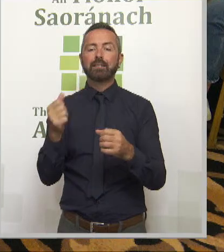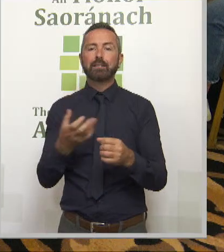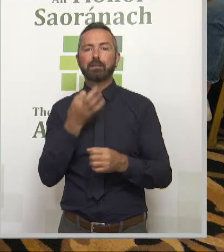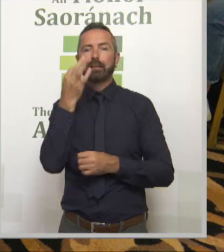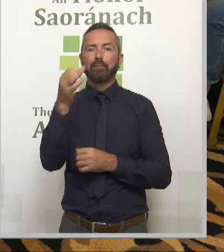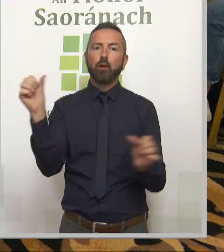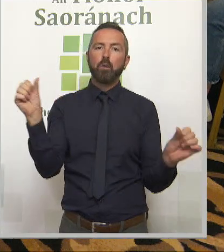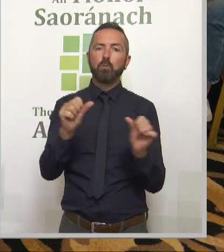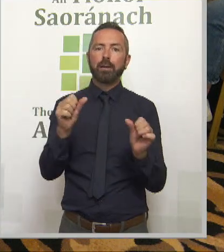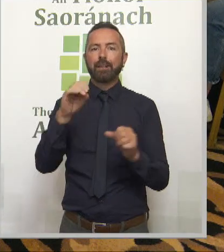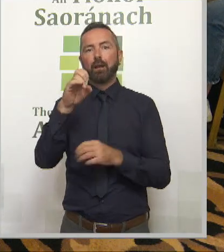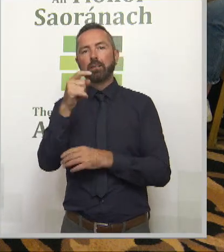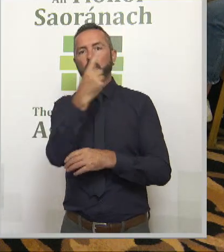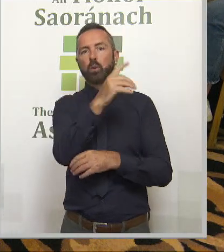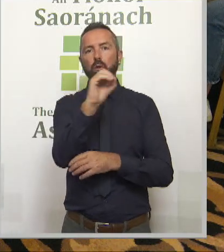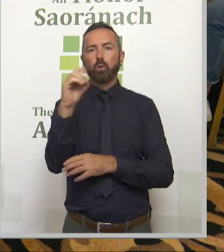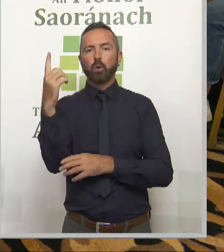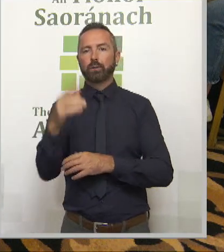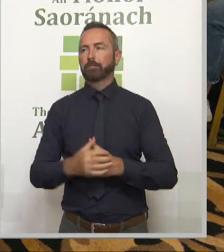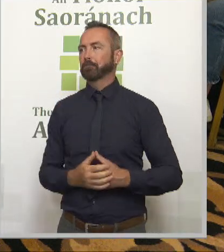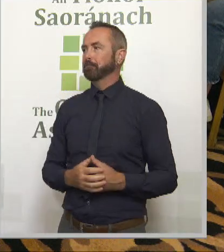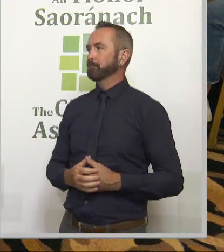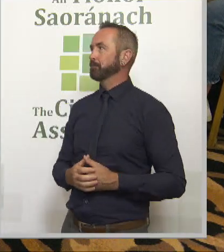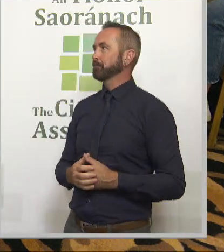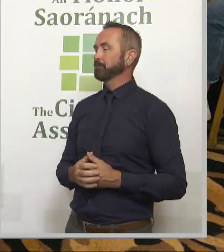Thanks very much indeed.